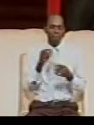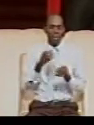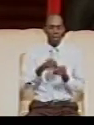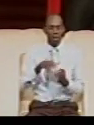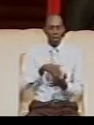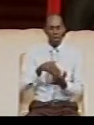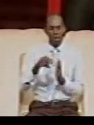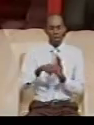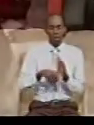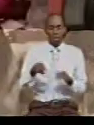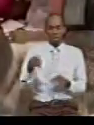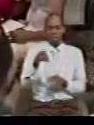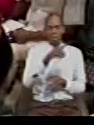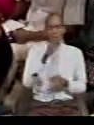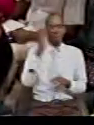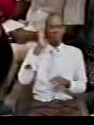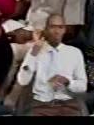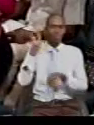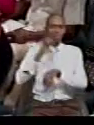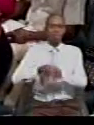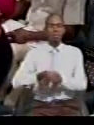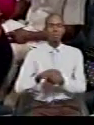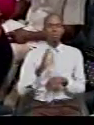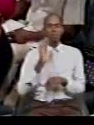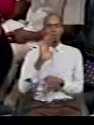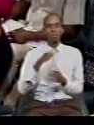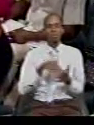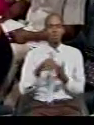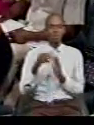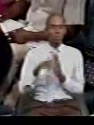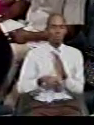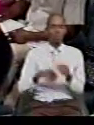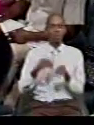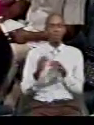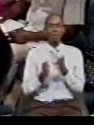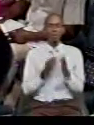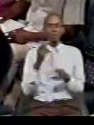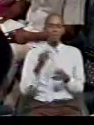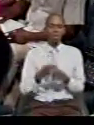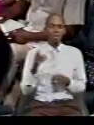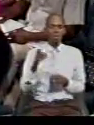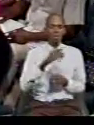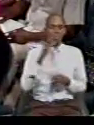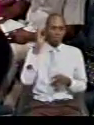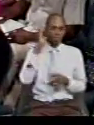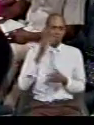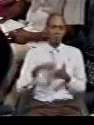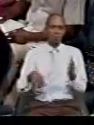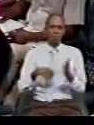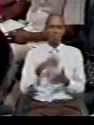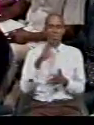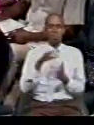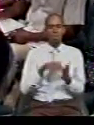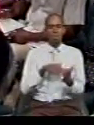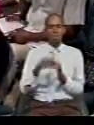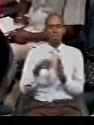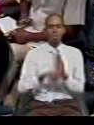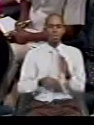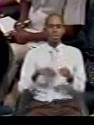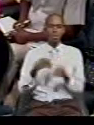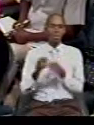overcome your weakness. He will overrule your weakness. You will be